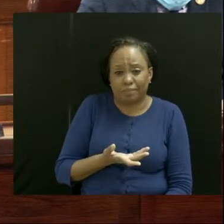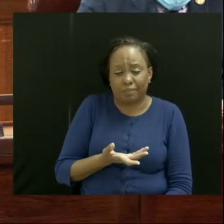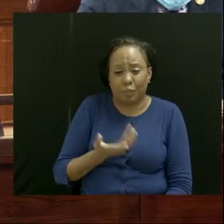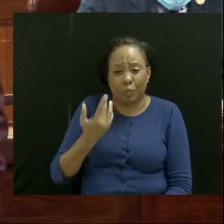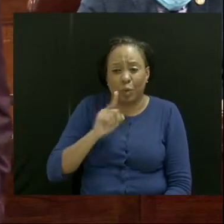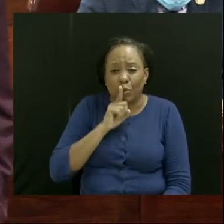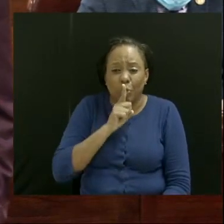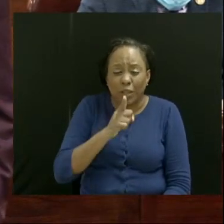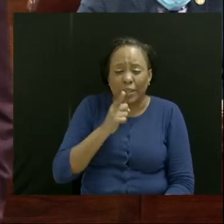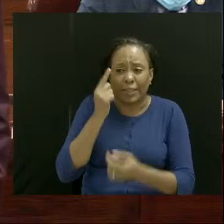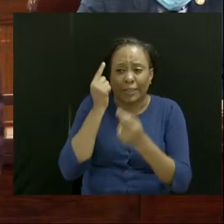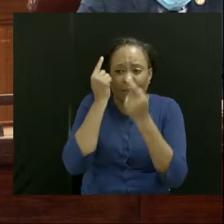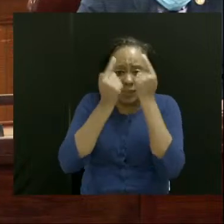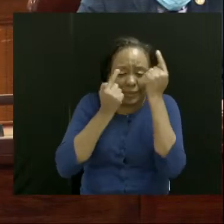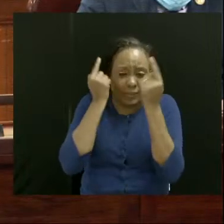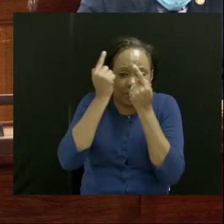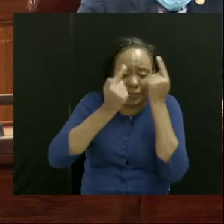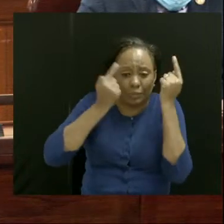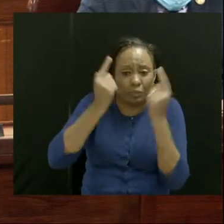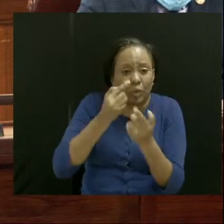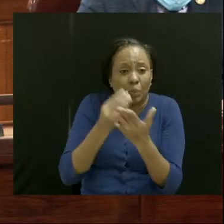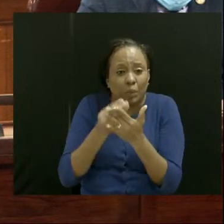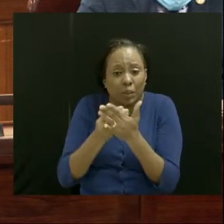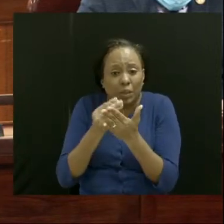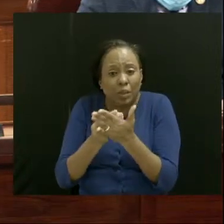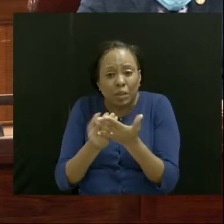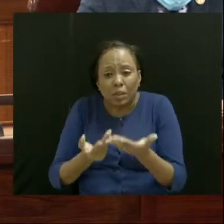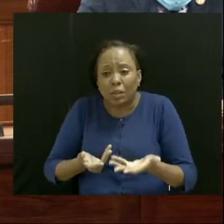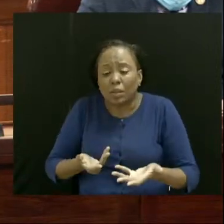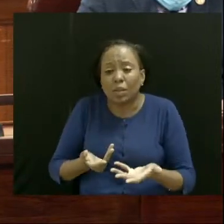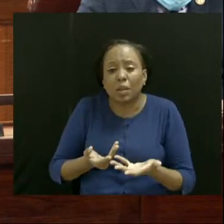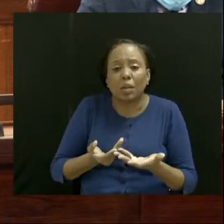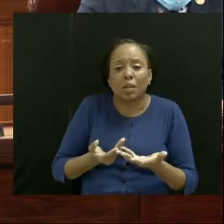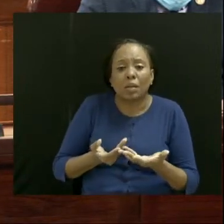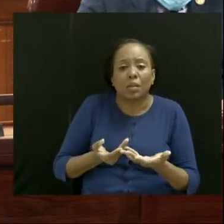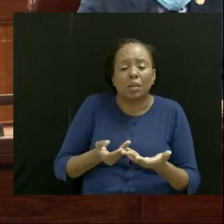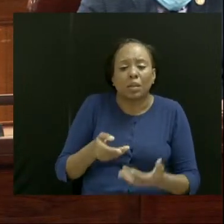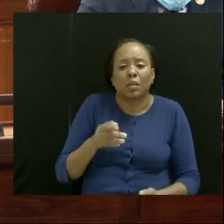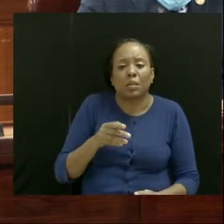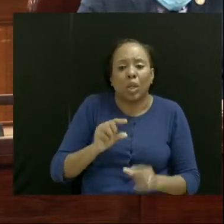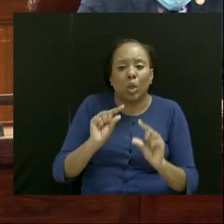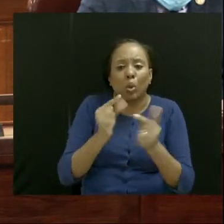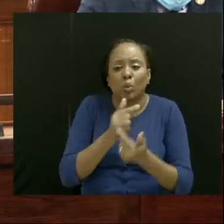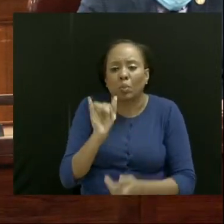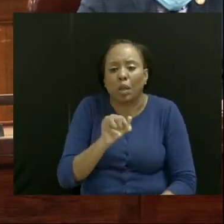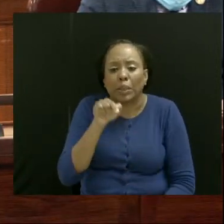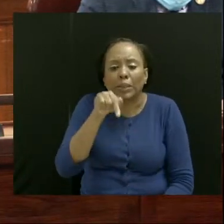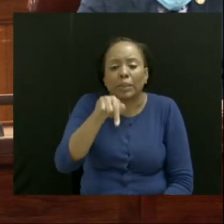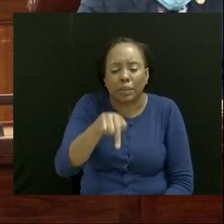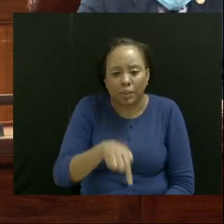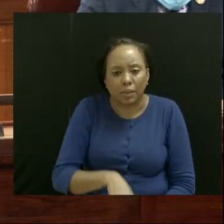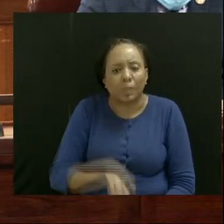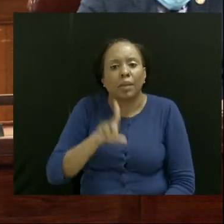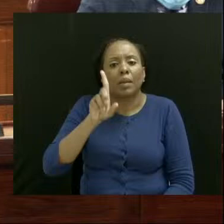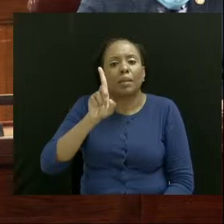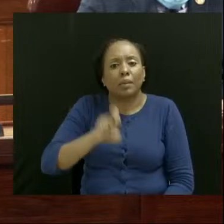we allocated these funds if things like that remain the